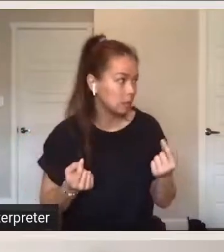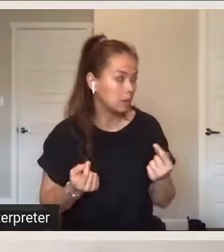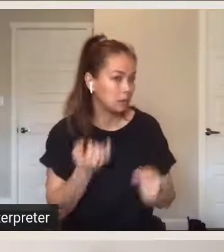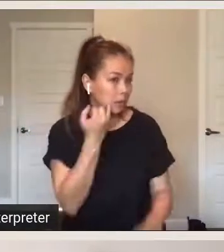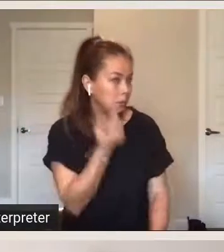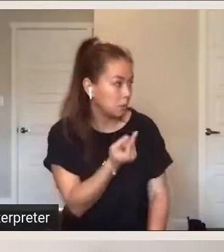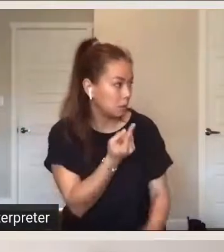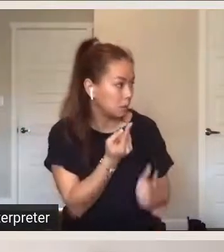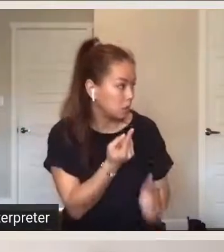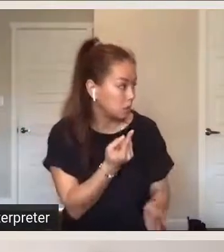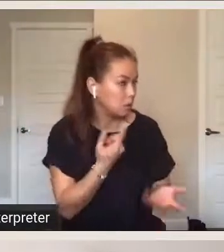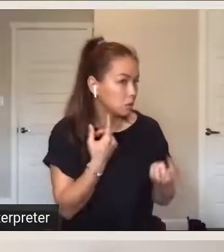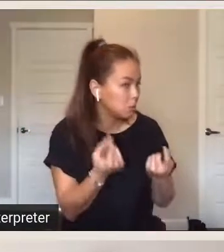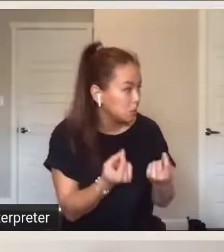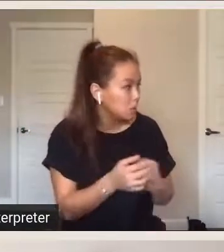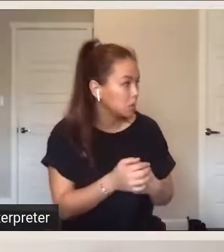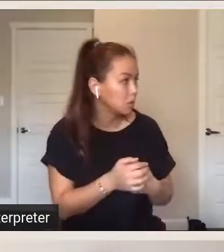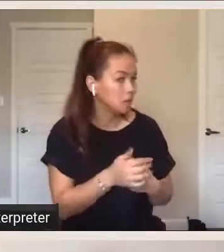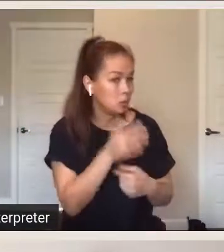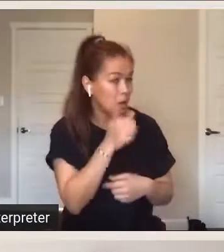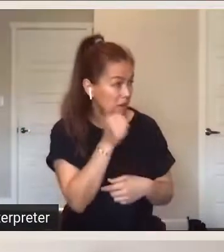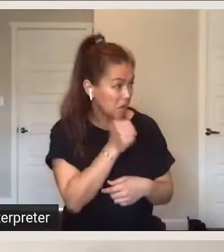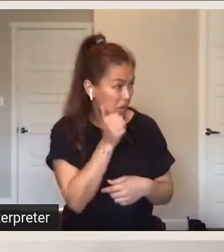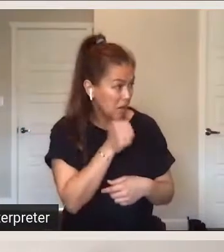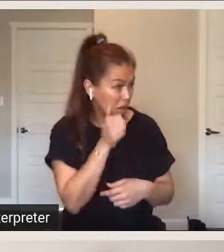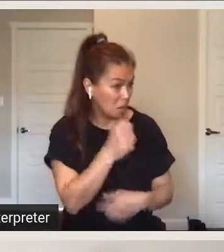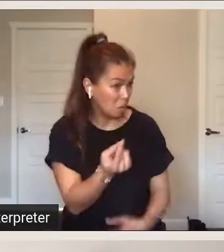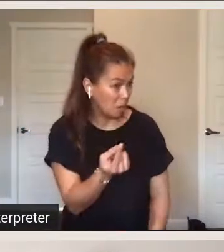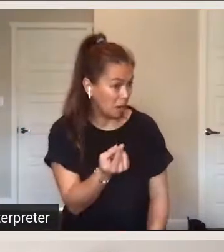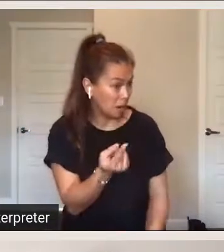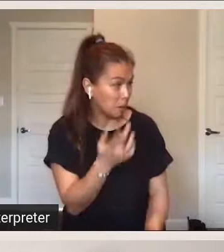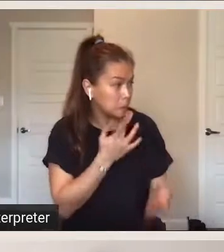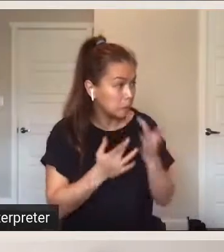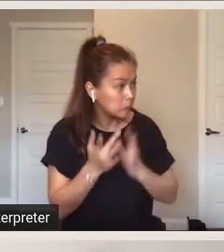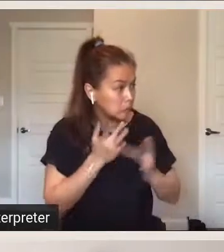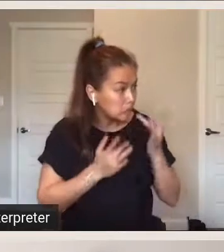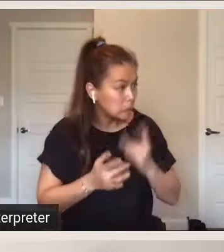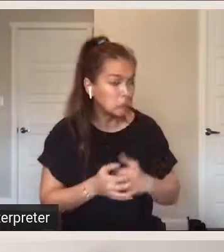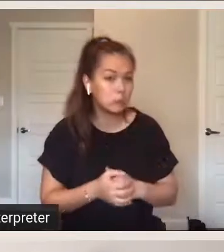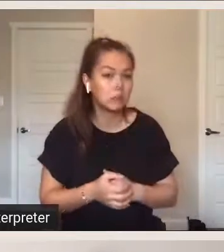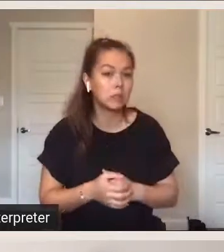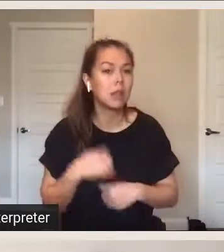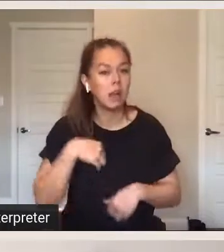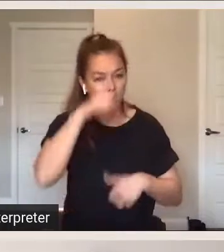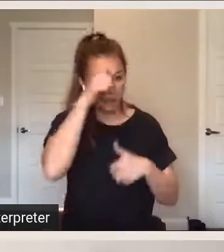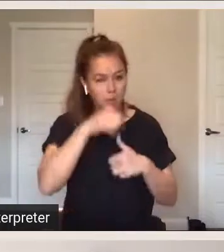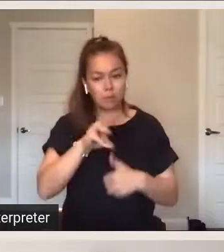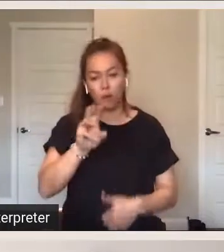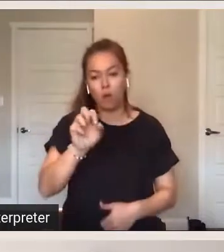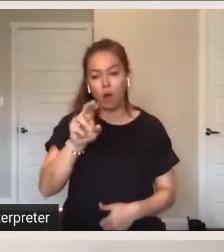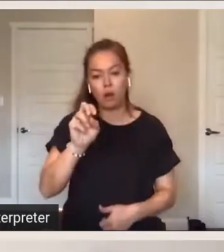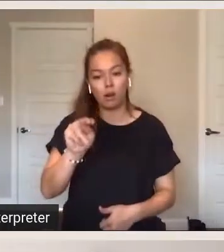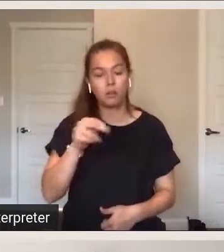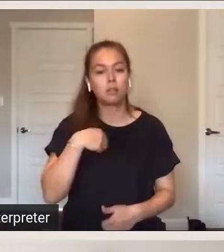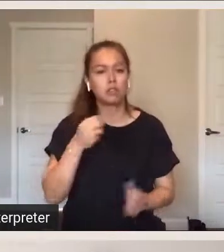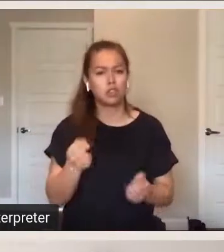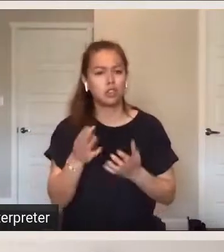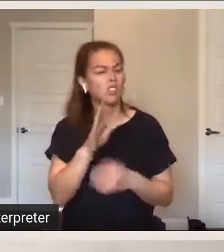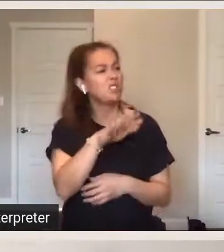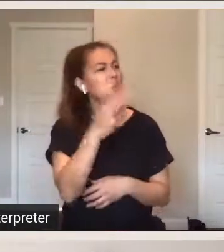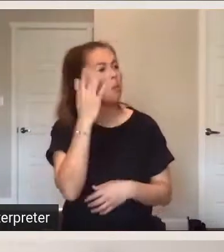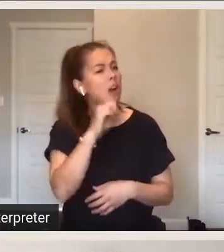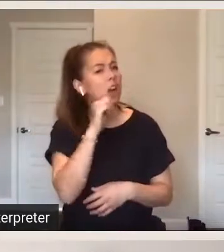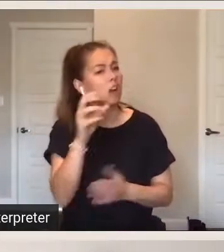day? And I remember Warren suggested, why don't we just use the family members? I'm sure all of them would want to be a part of it.